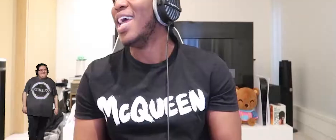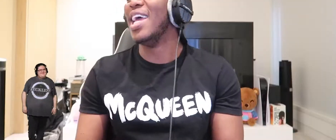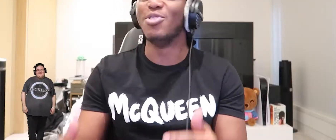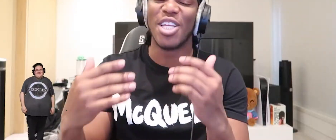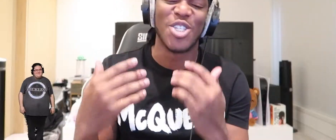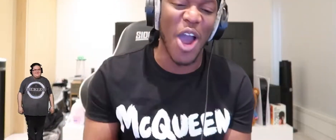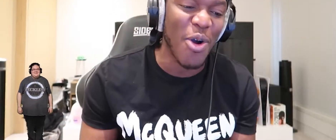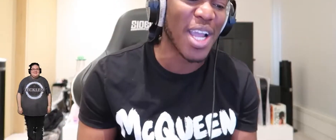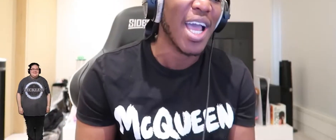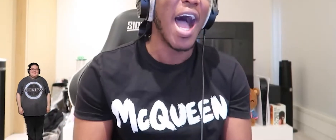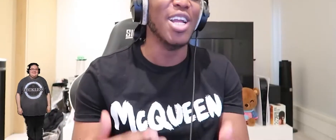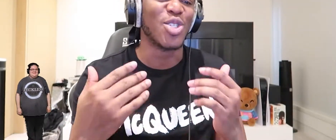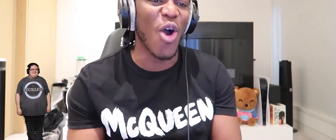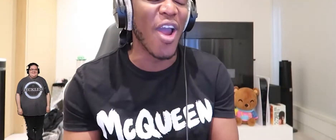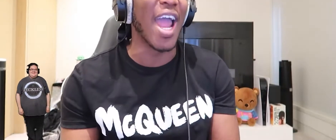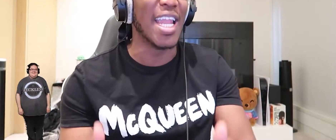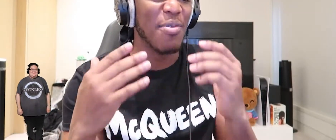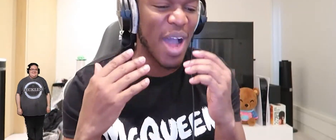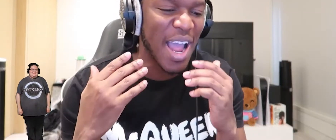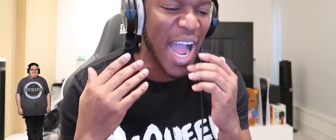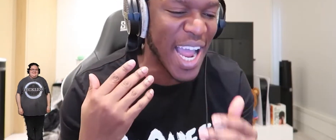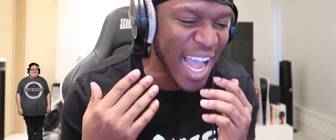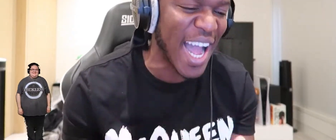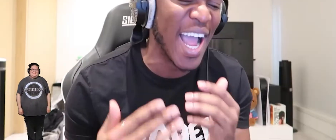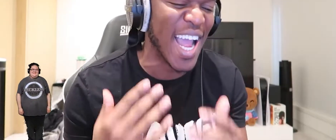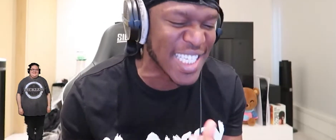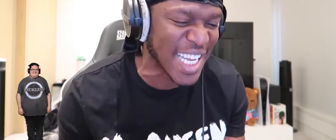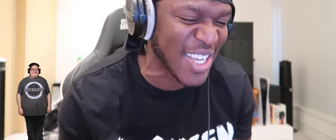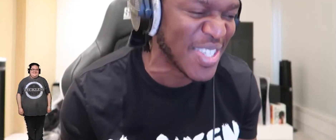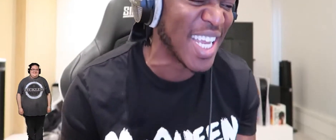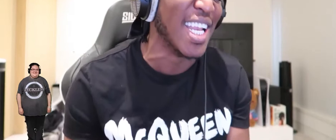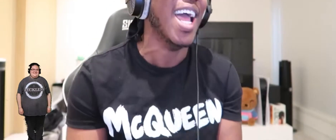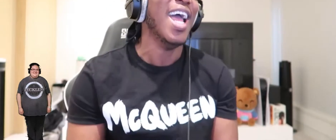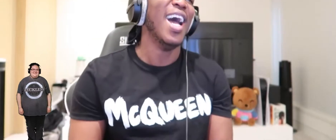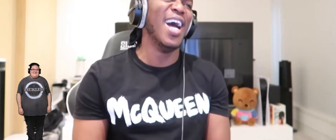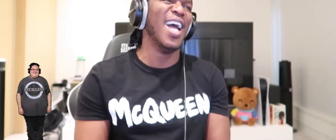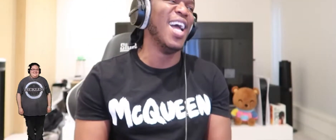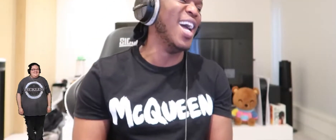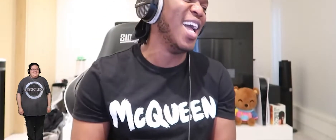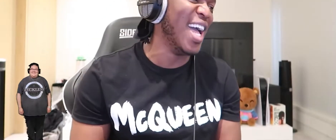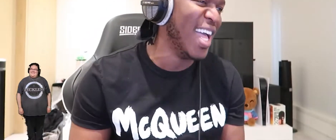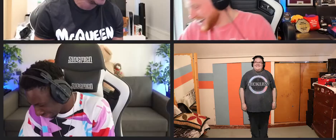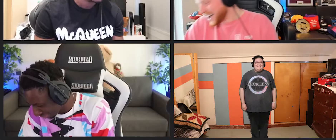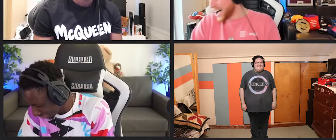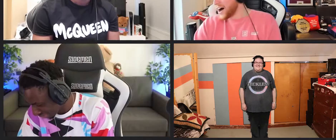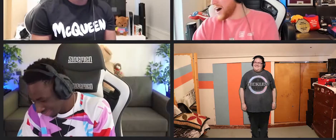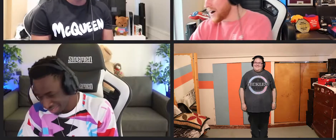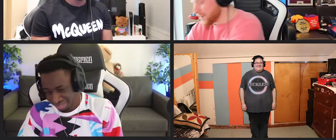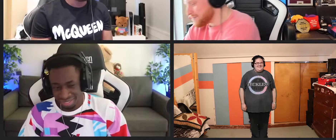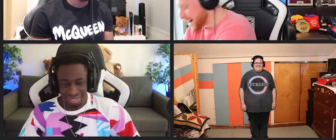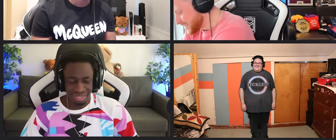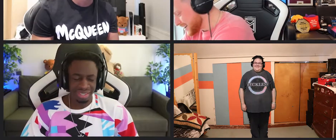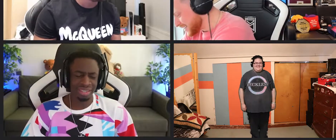Please. It was a joke. I saw it and I executed.